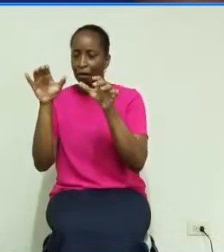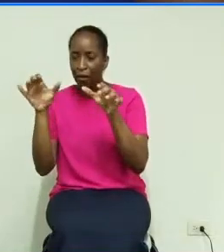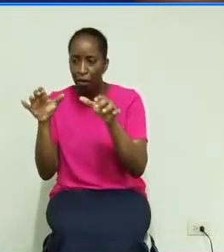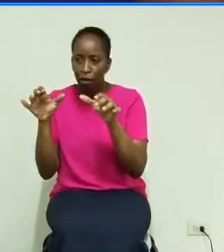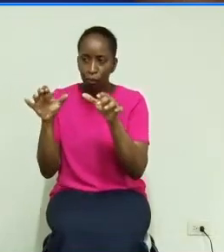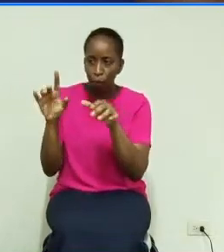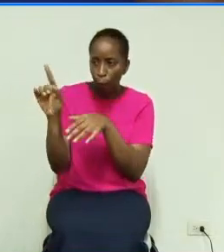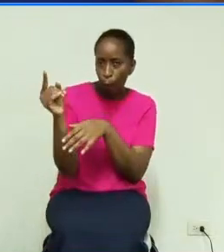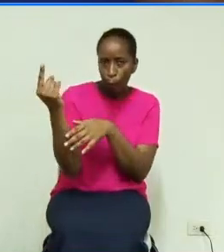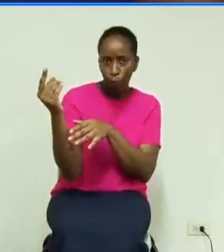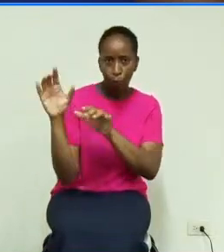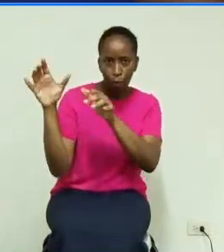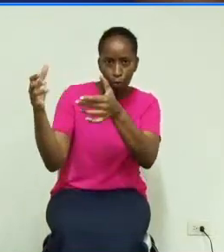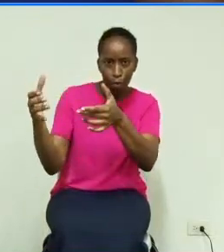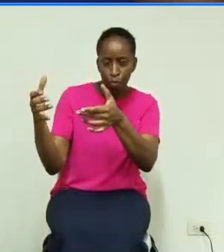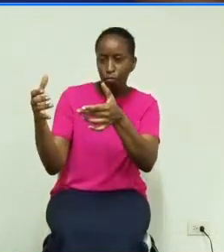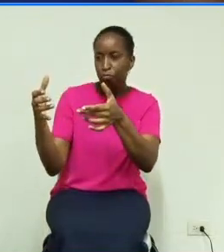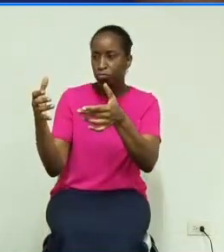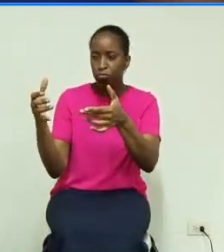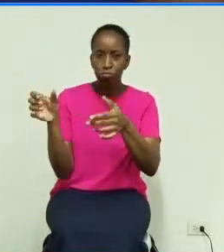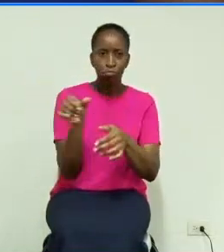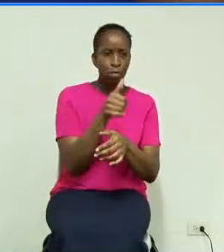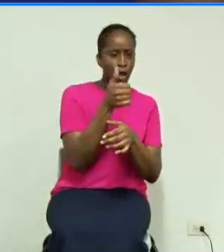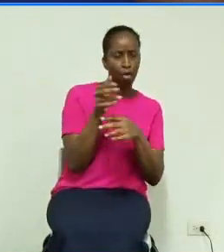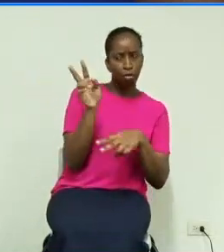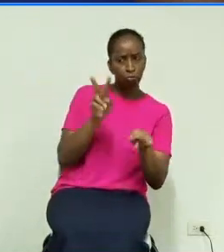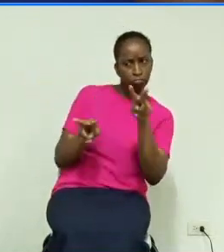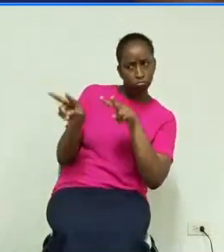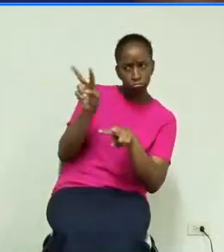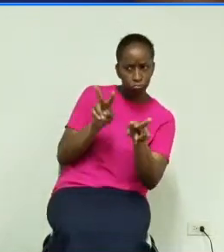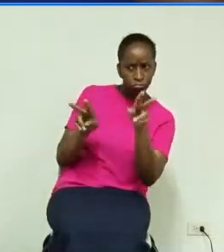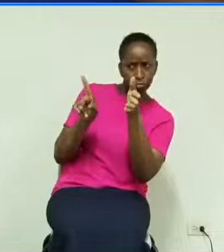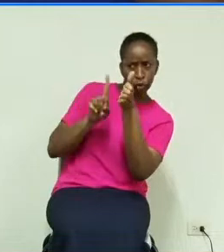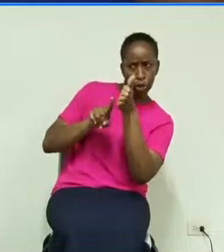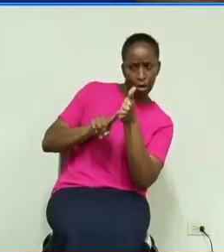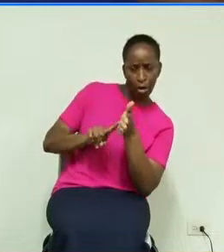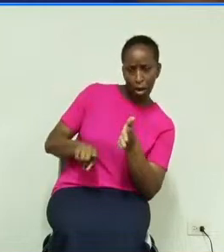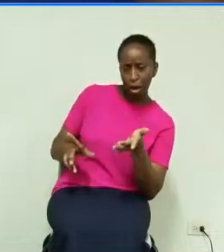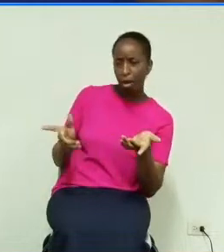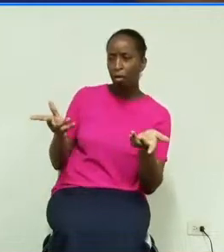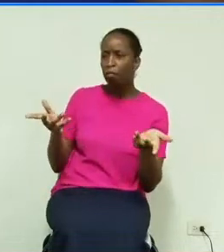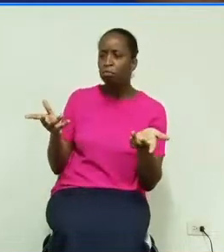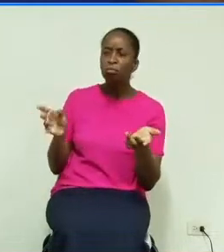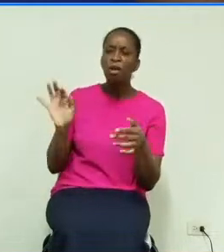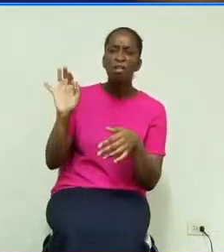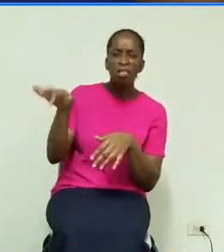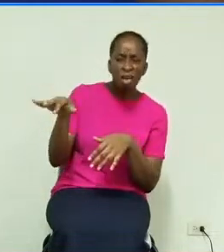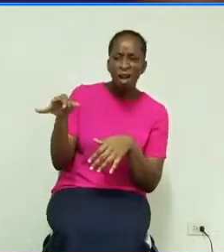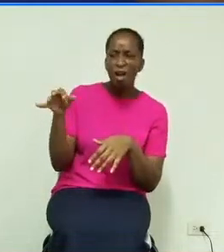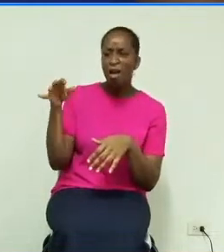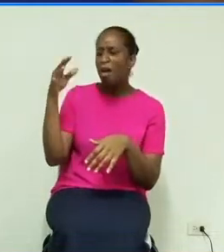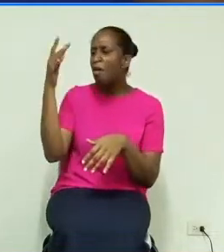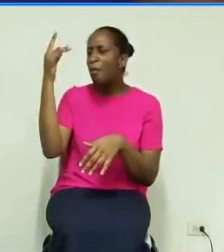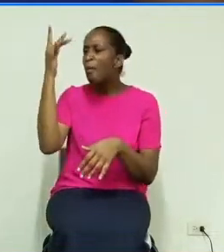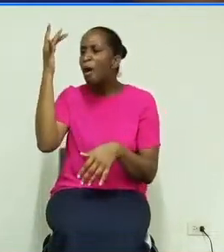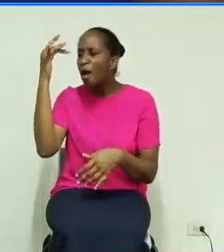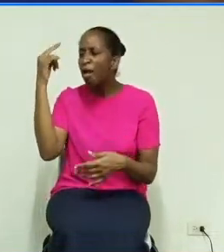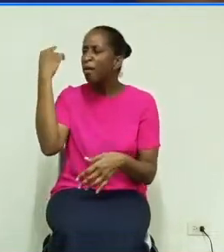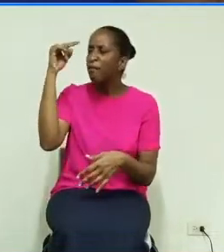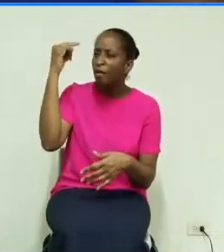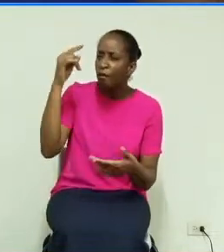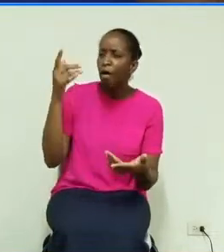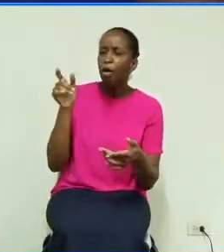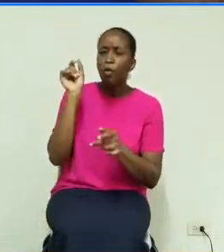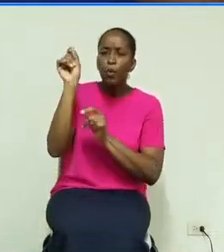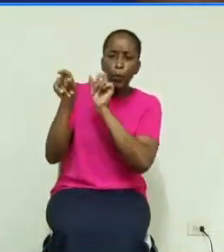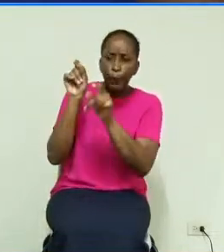to say, hold on, stop. Perhaps this needs to be revisited again. Maybe this might not be the best